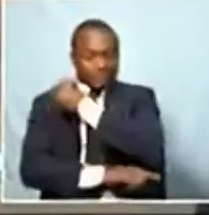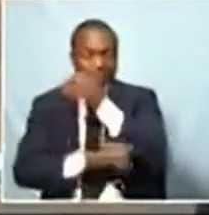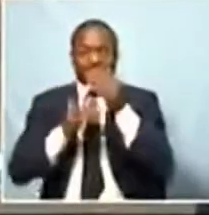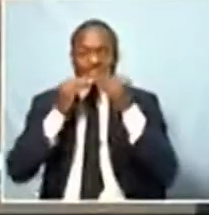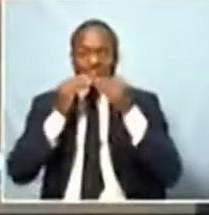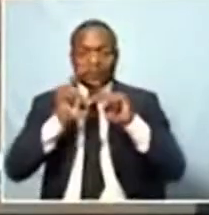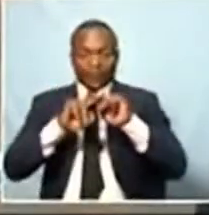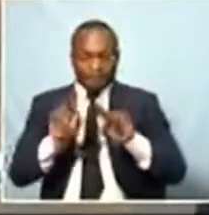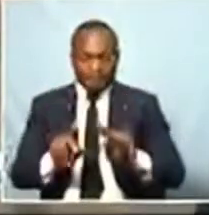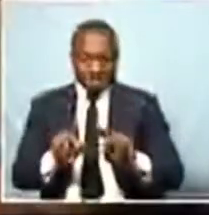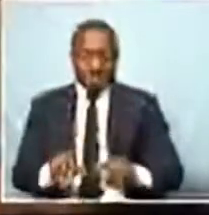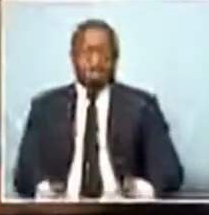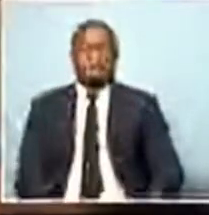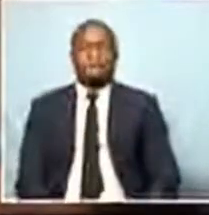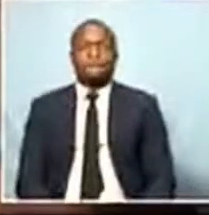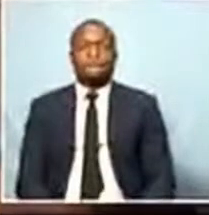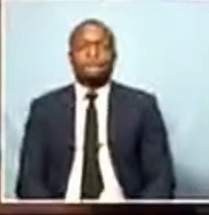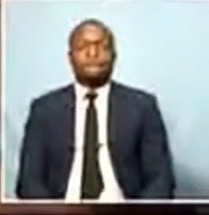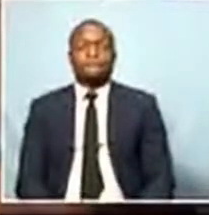you, Chairperson.